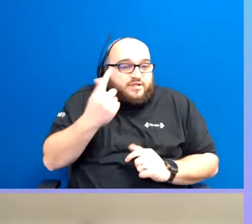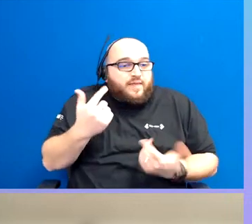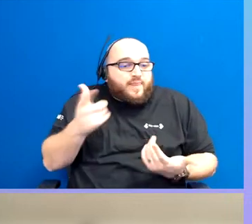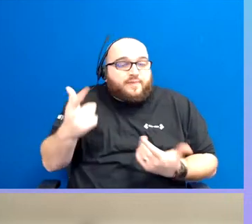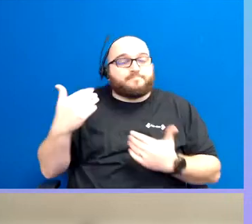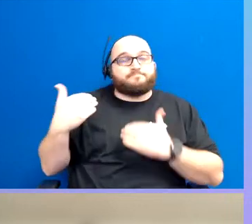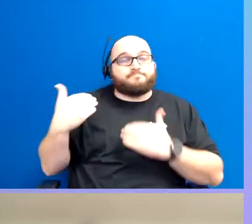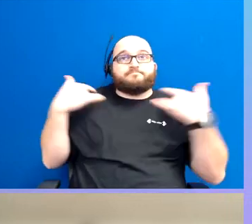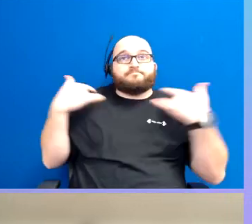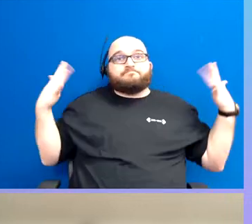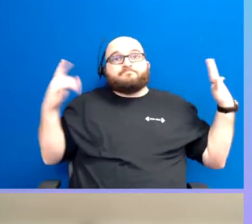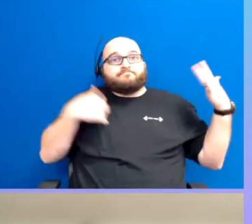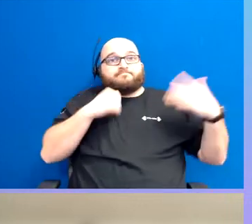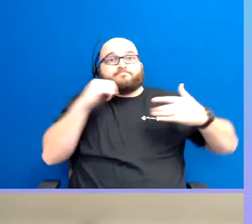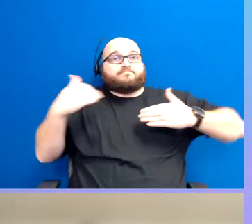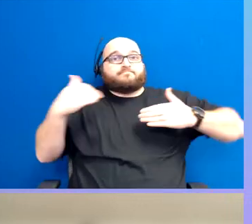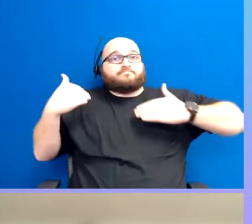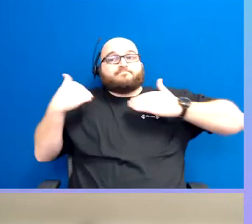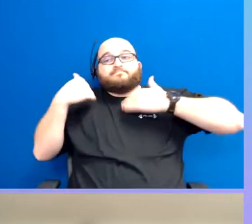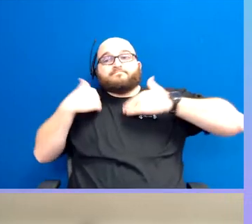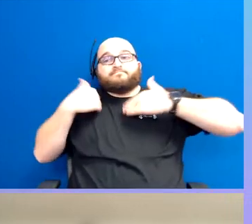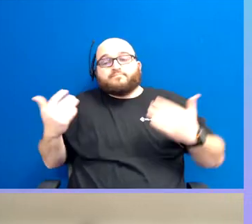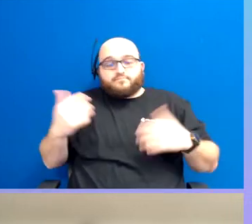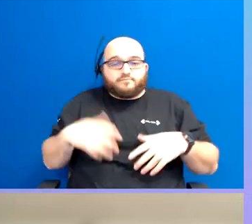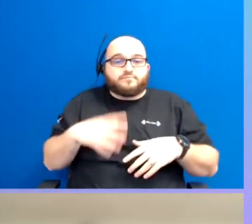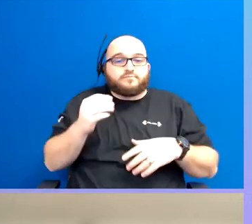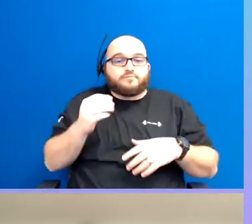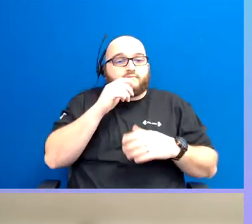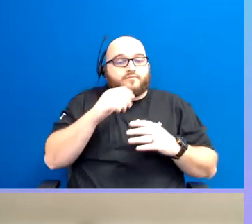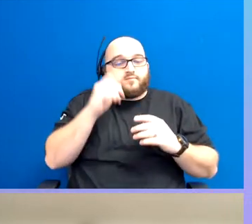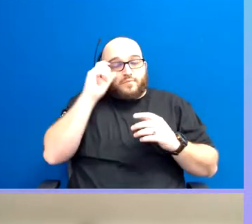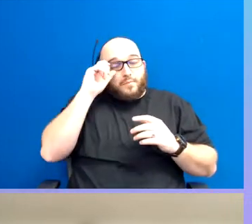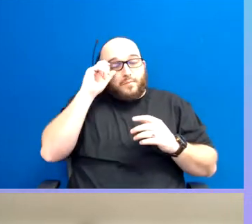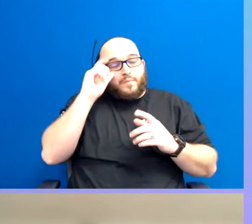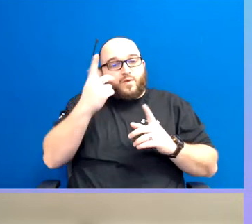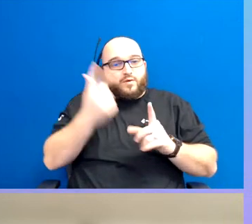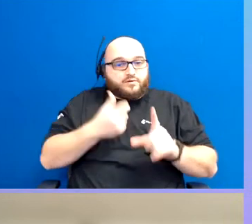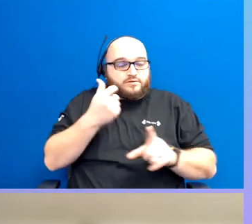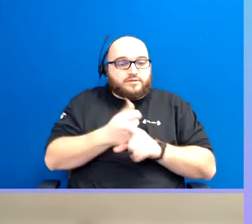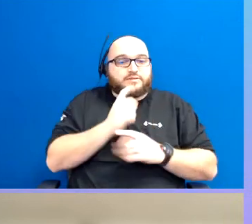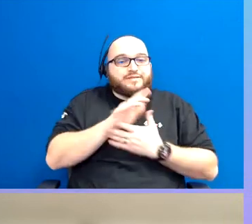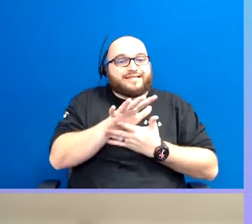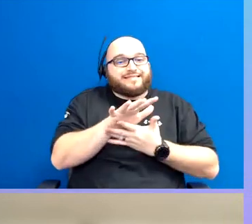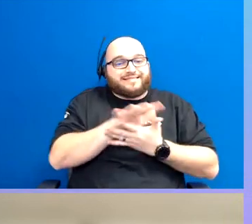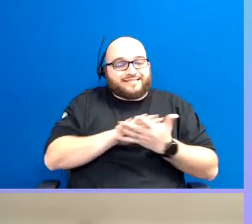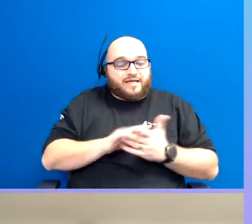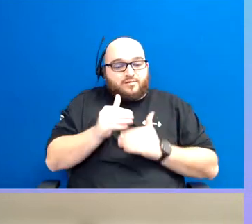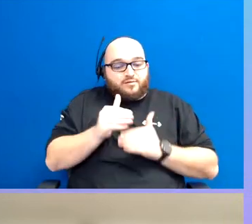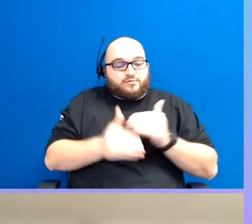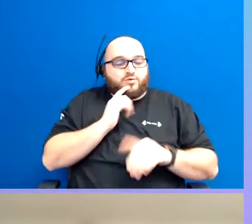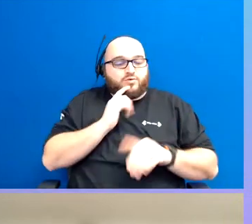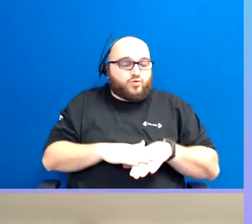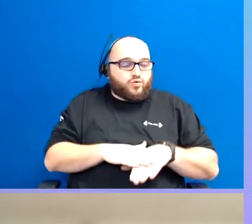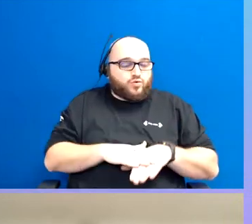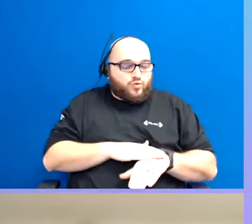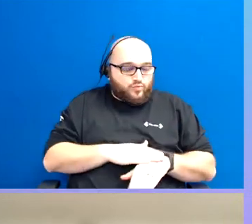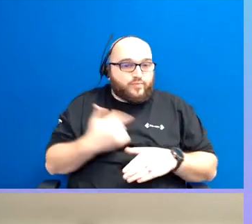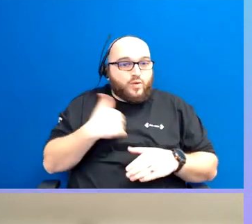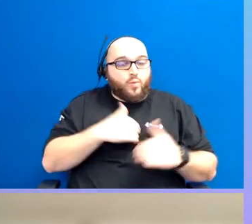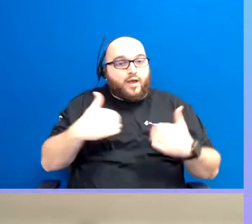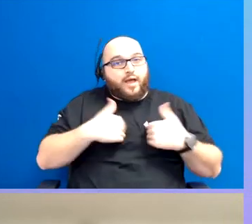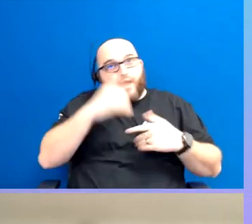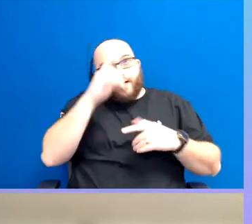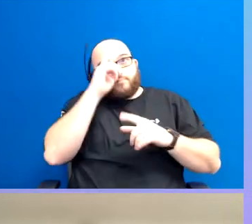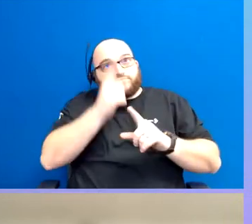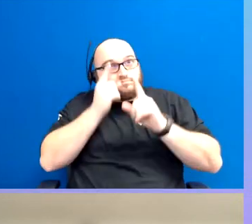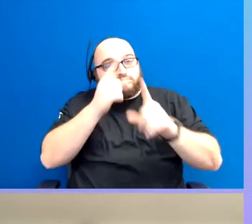knock-on effect for all of this was design system progress was slow and not really what it to be. We had ambition to have a